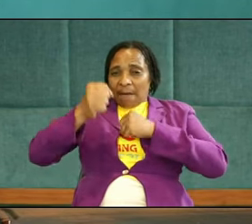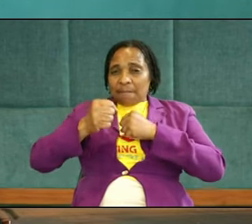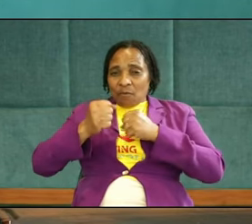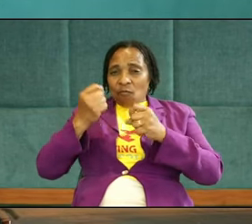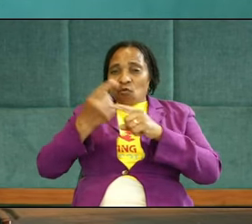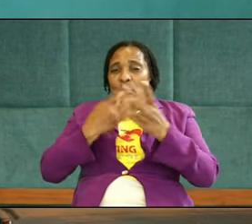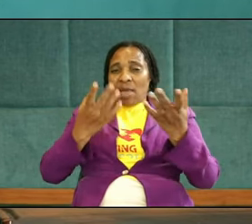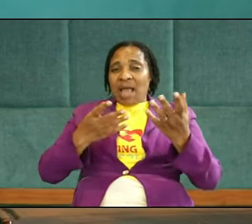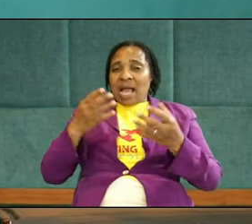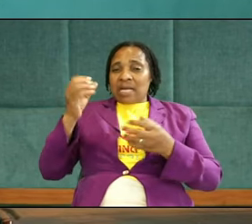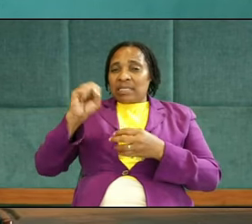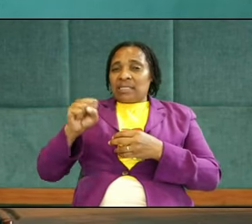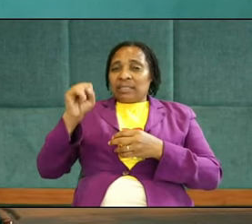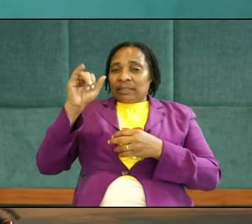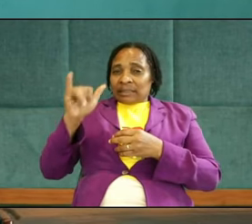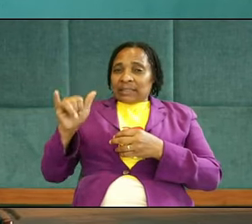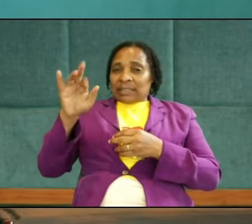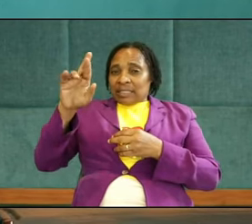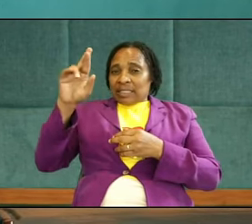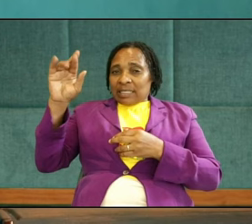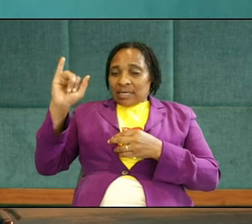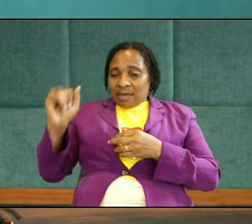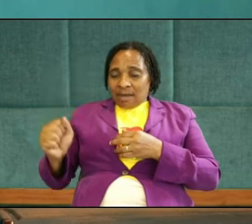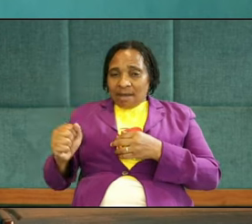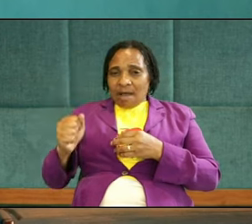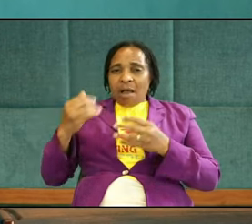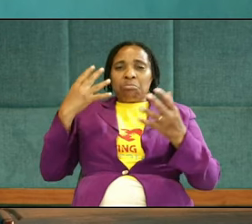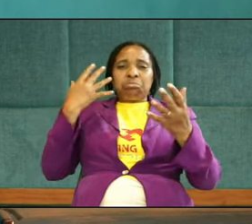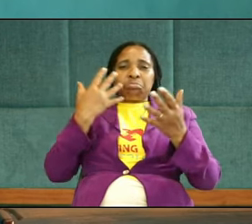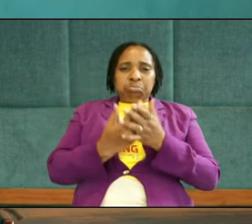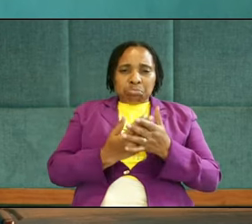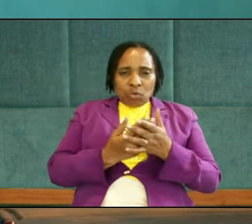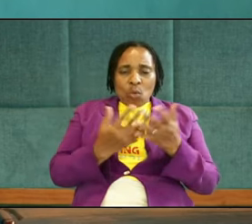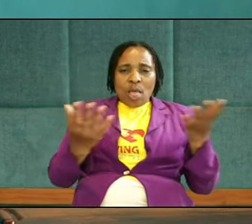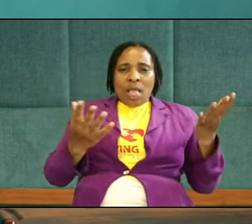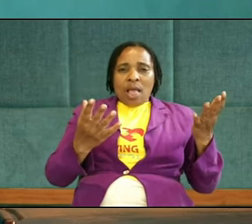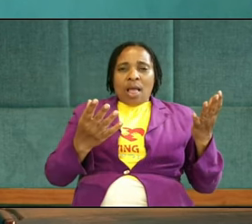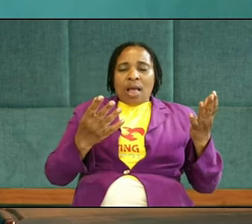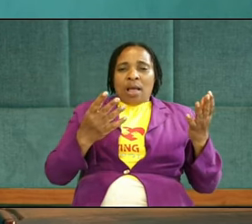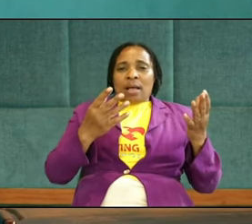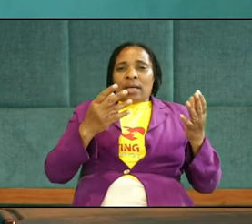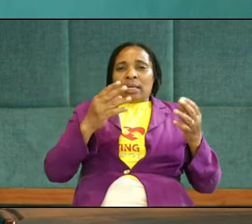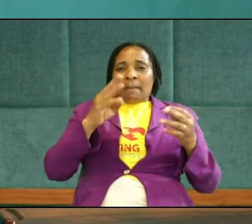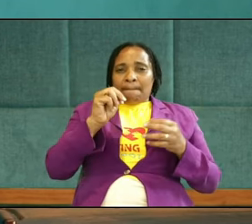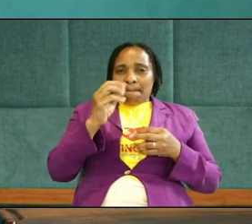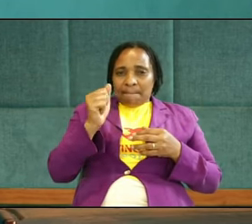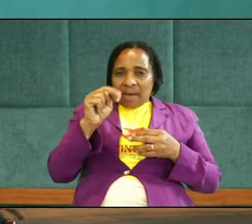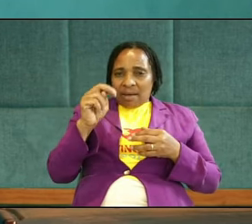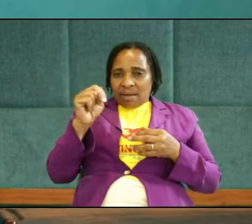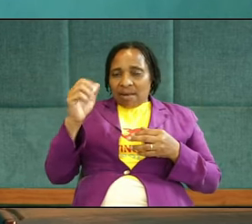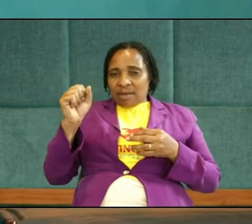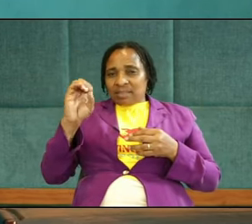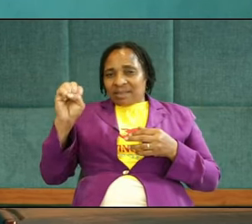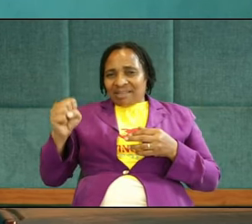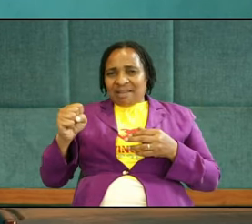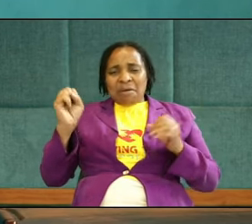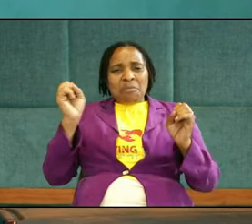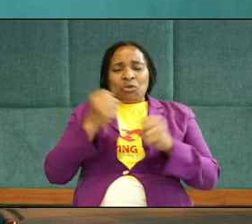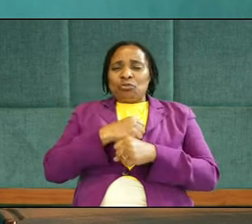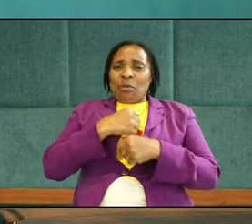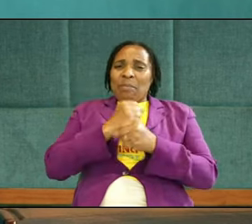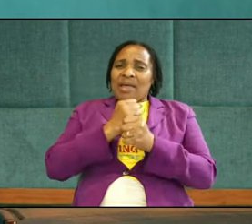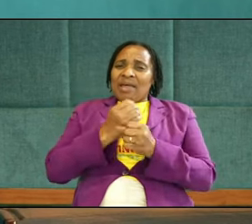Syria, who took Manasseh as a prisoner and put him inside prison. Manasseh wasn't able to like it